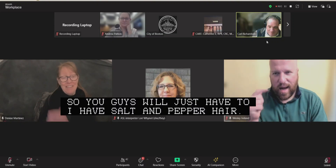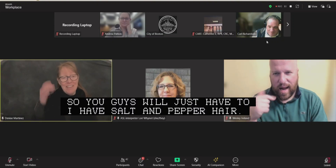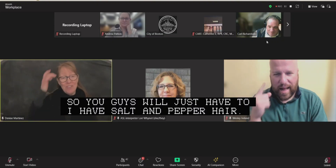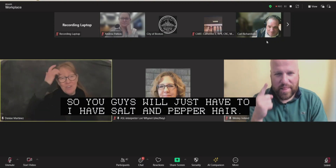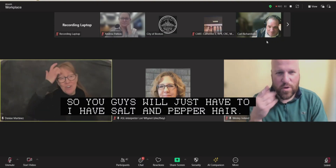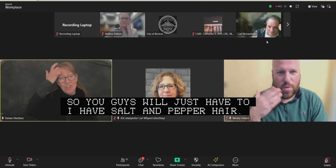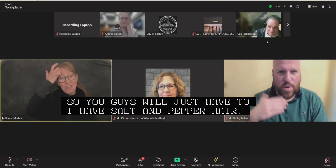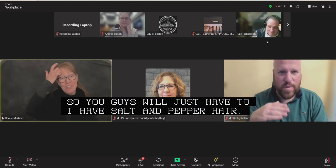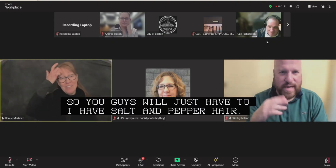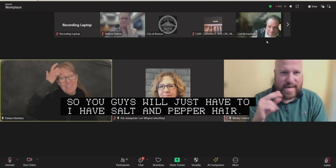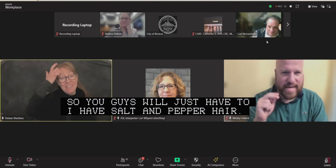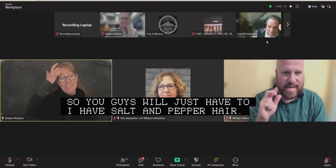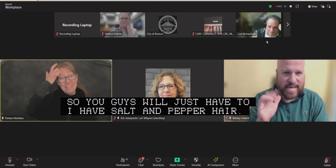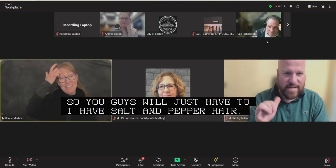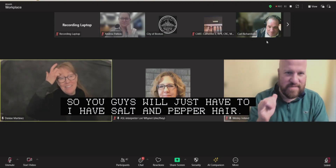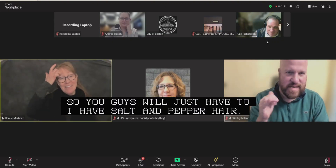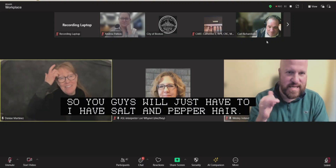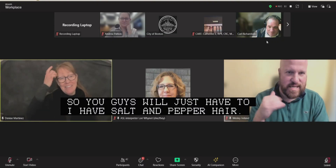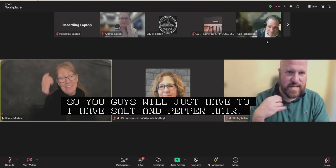Thank you, Carl.